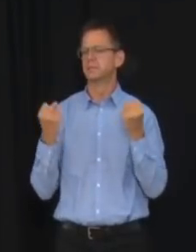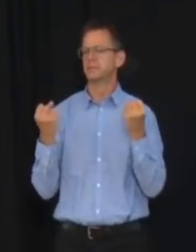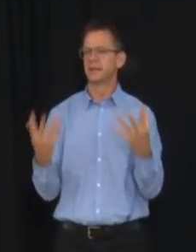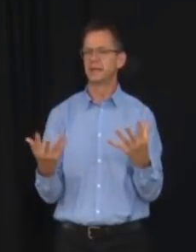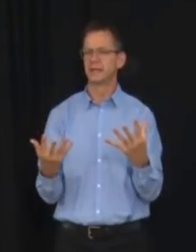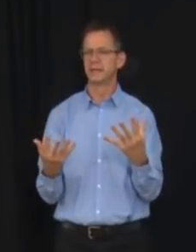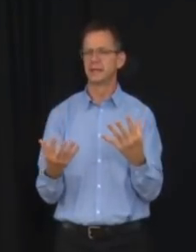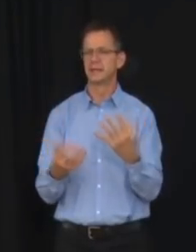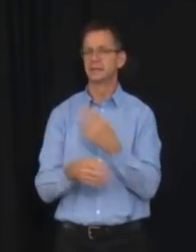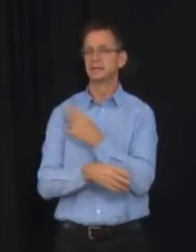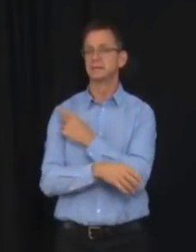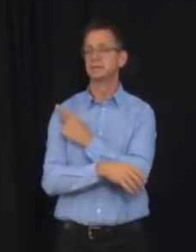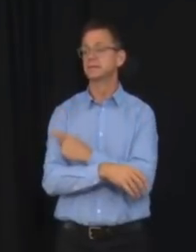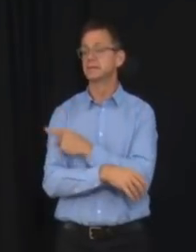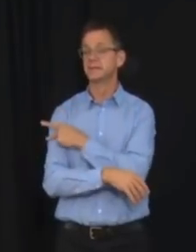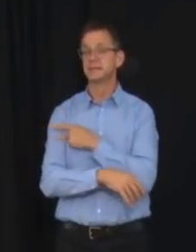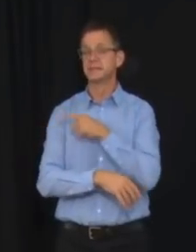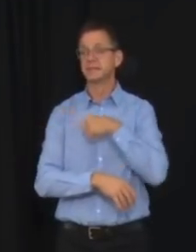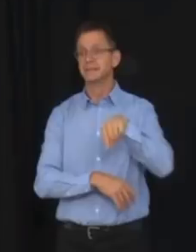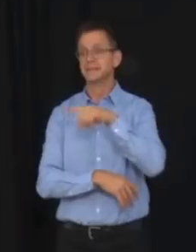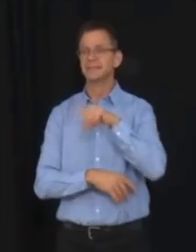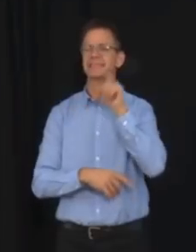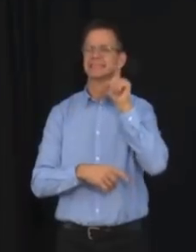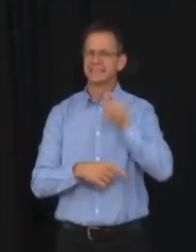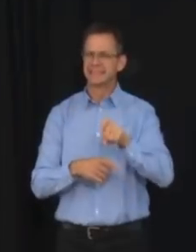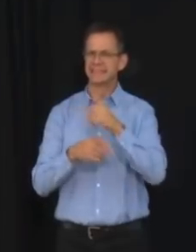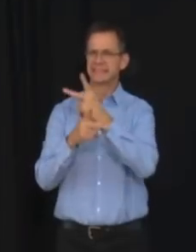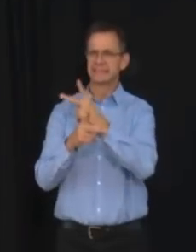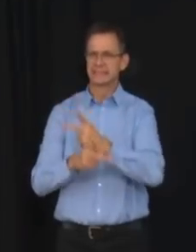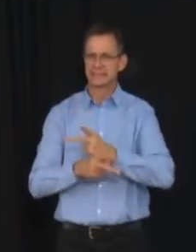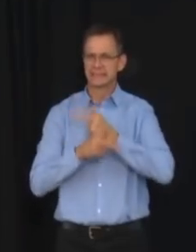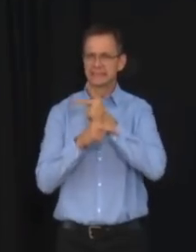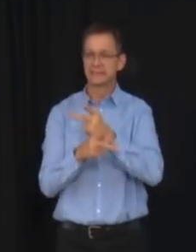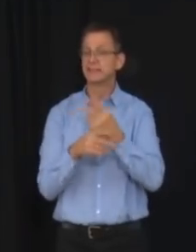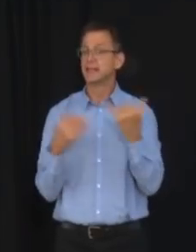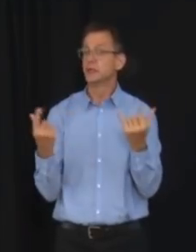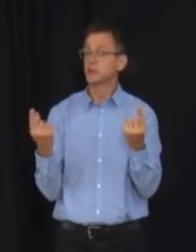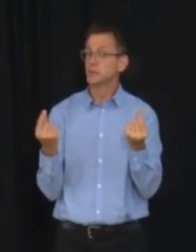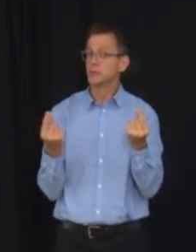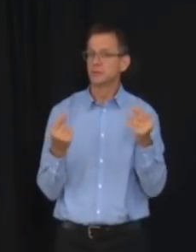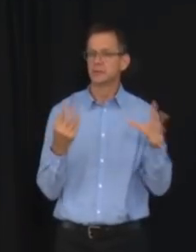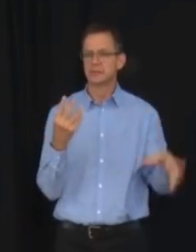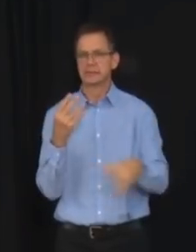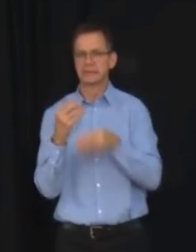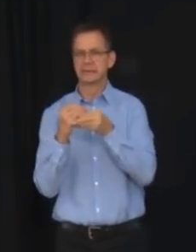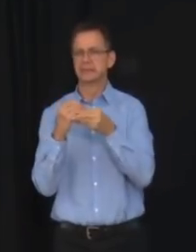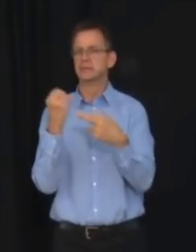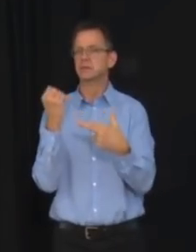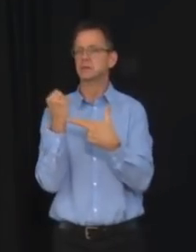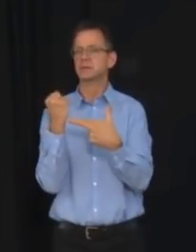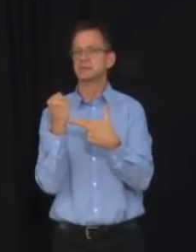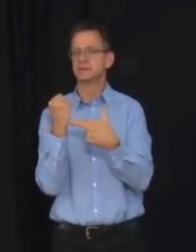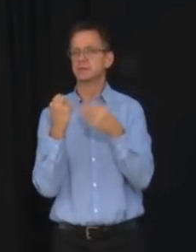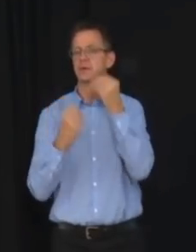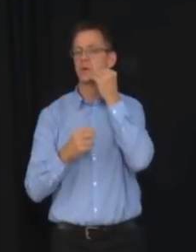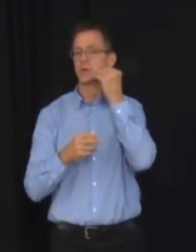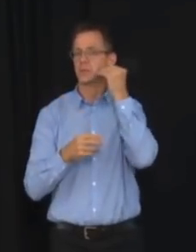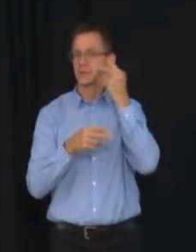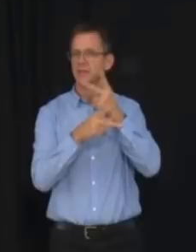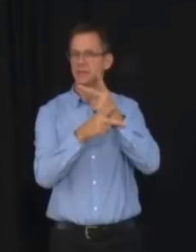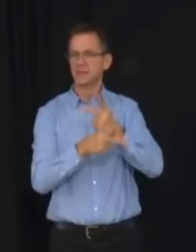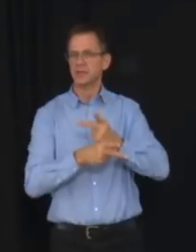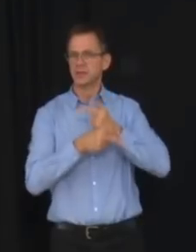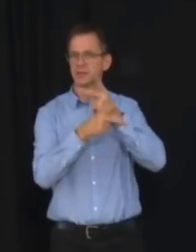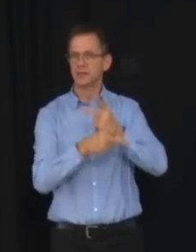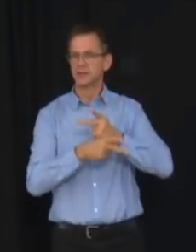needing care. Today, we're adding resources for home care and more supports for residents in our continuing care facilities, with